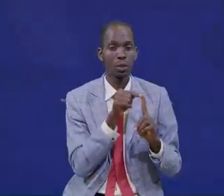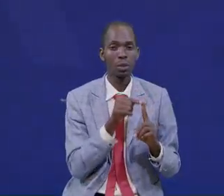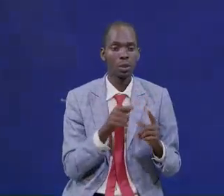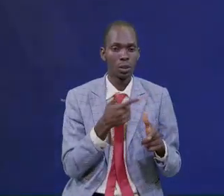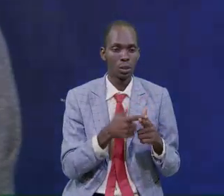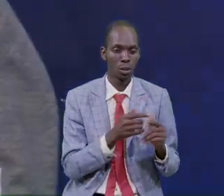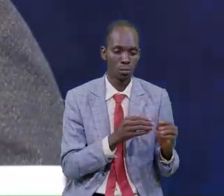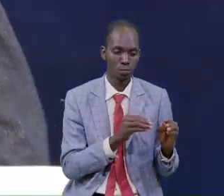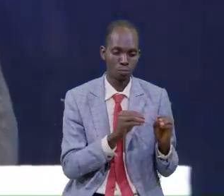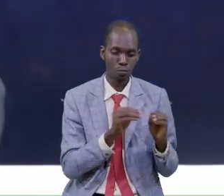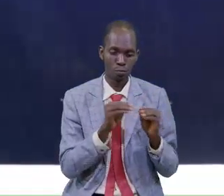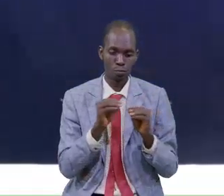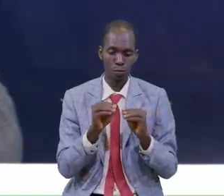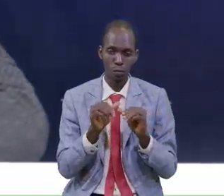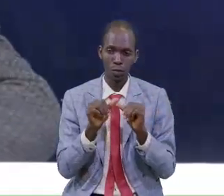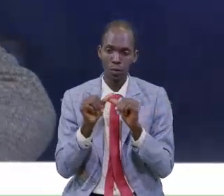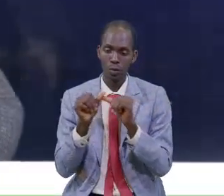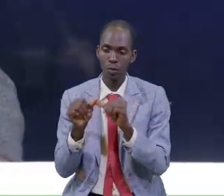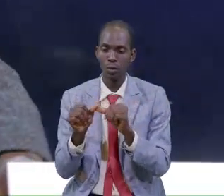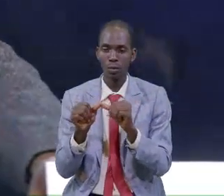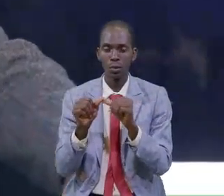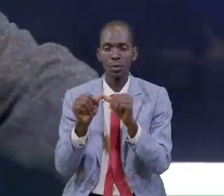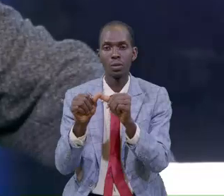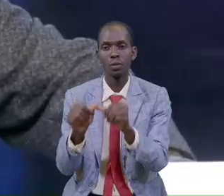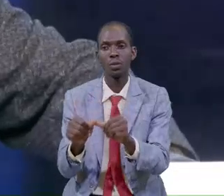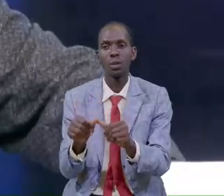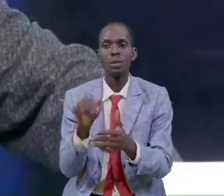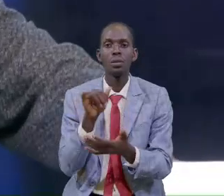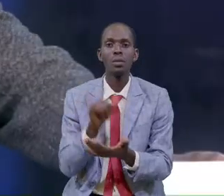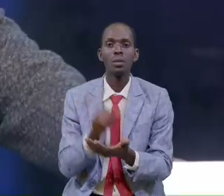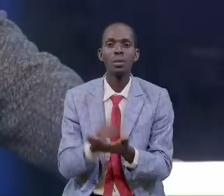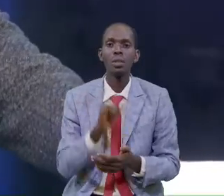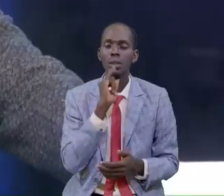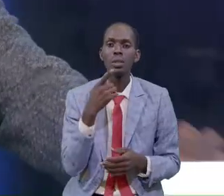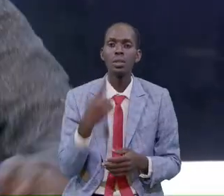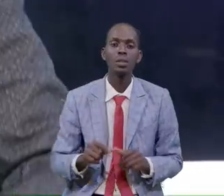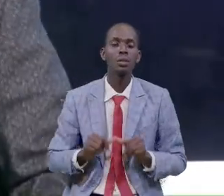and on and on. That is the continuity.